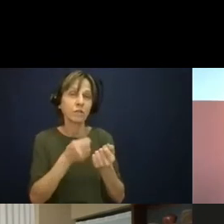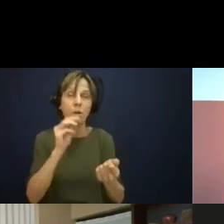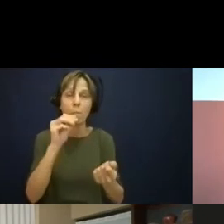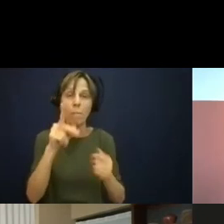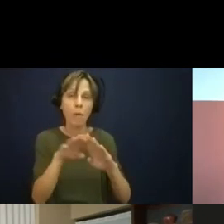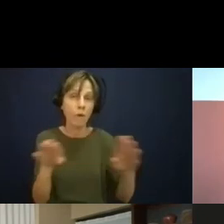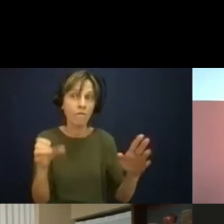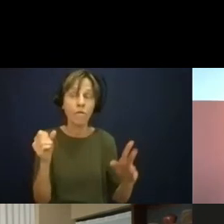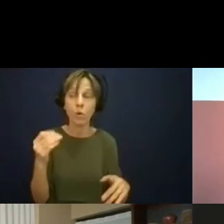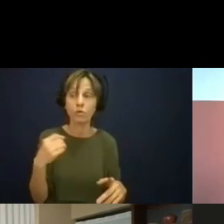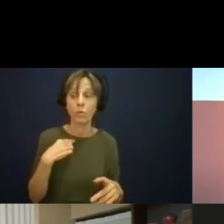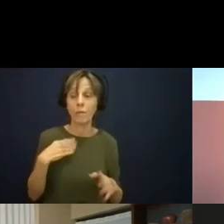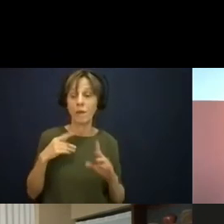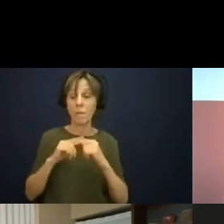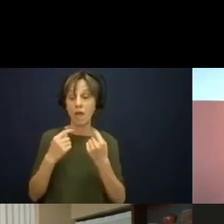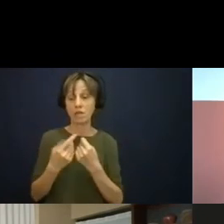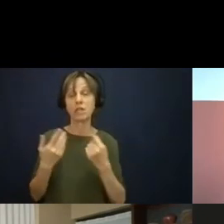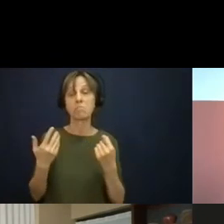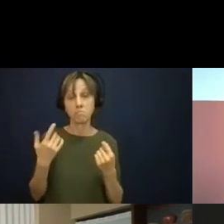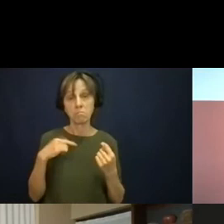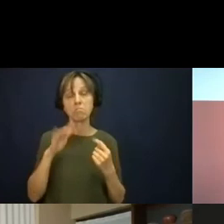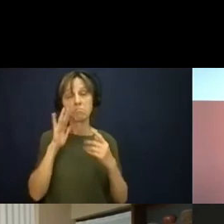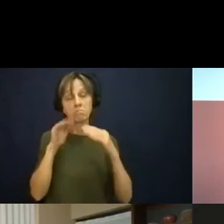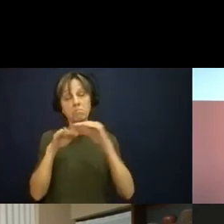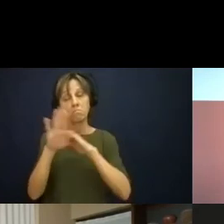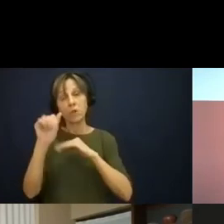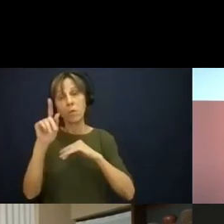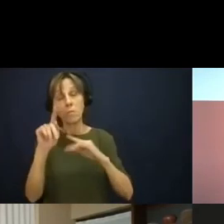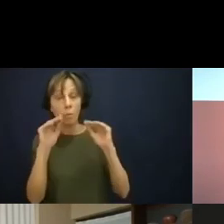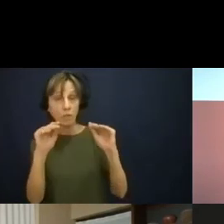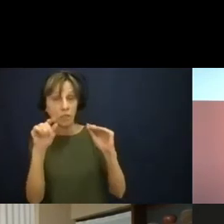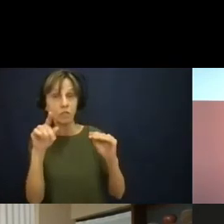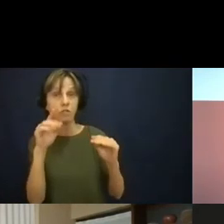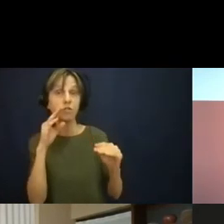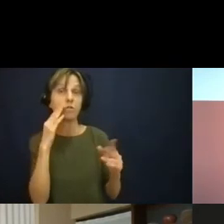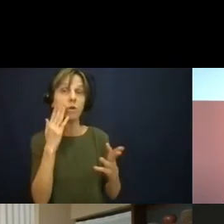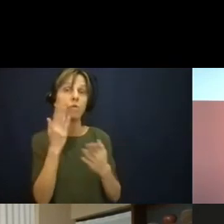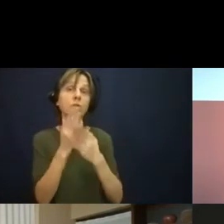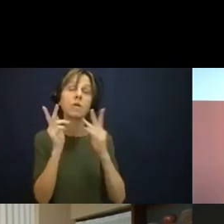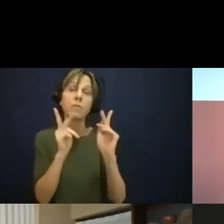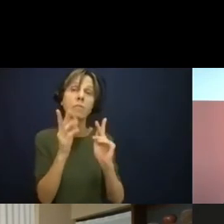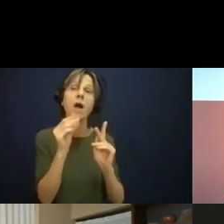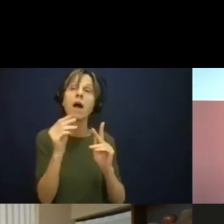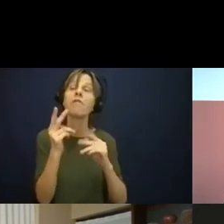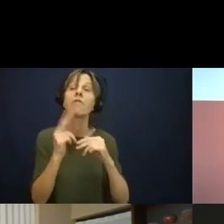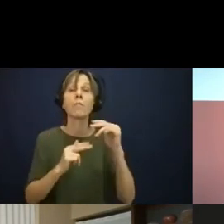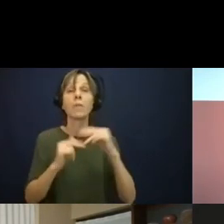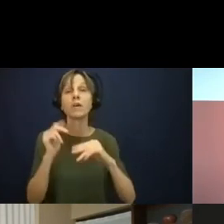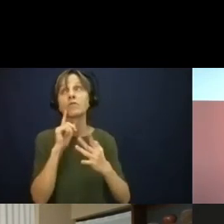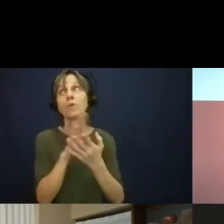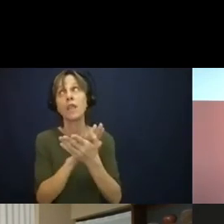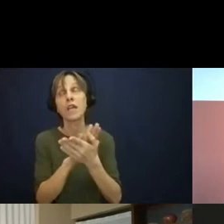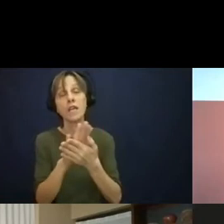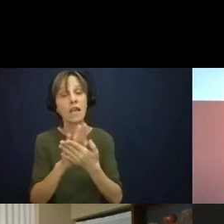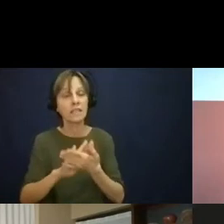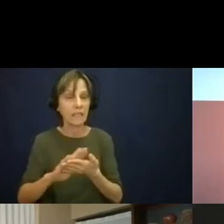and my team, we're gonna do this. This is what we're gonna do. We're gonna go in your apartment and teach you, because some people move in and the buildings are so nice and so clean that they move